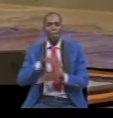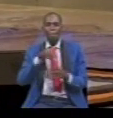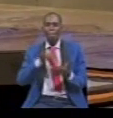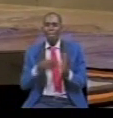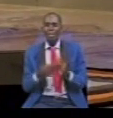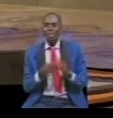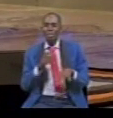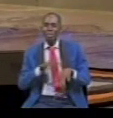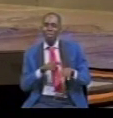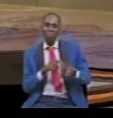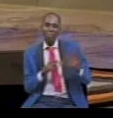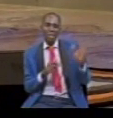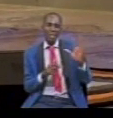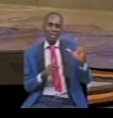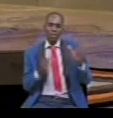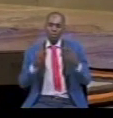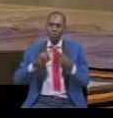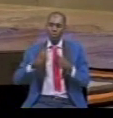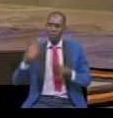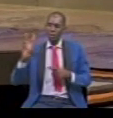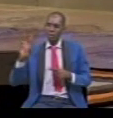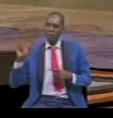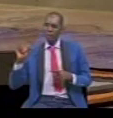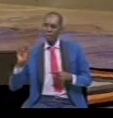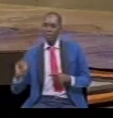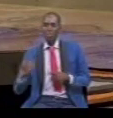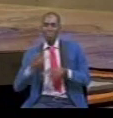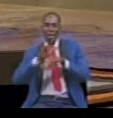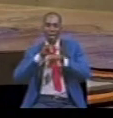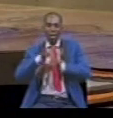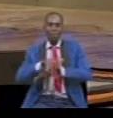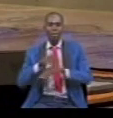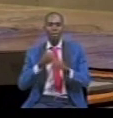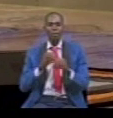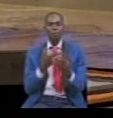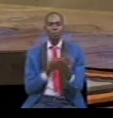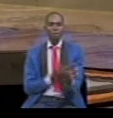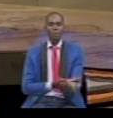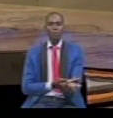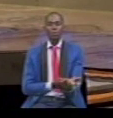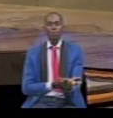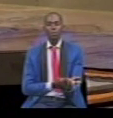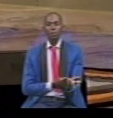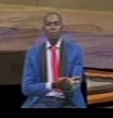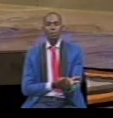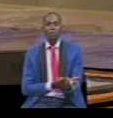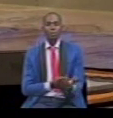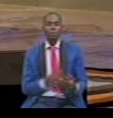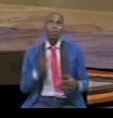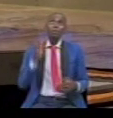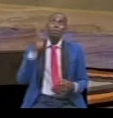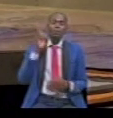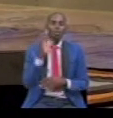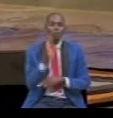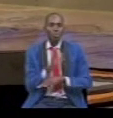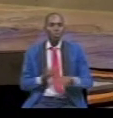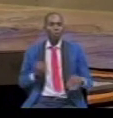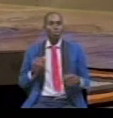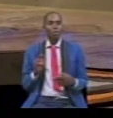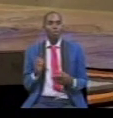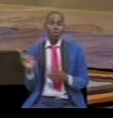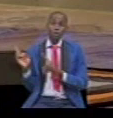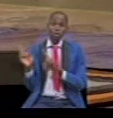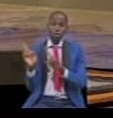a.m. and 6 a.m. early in the morning, he cometh unto them,